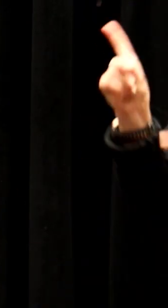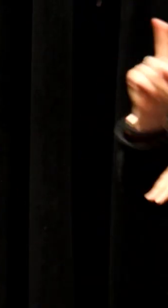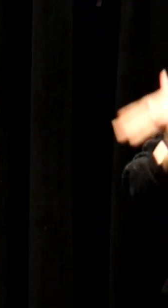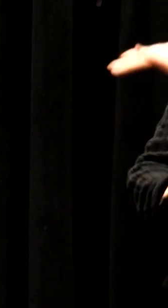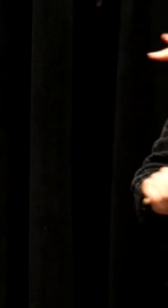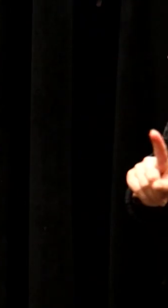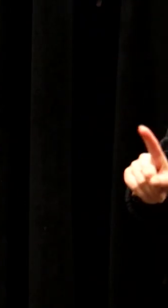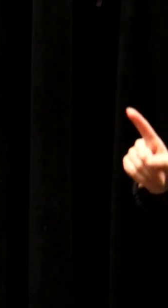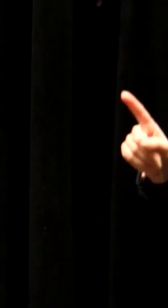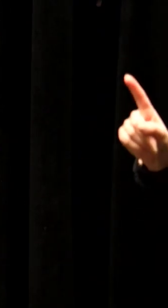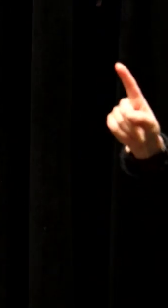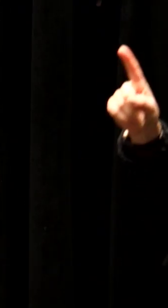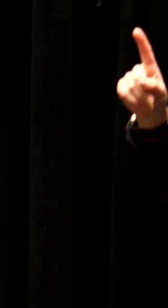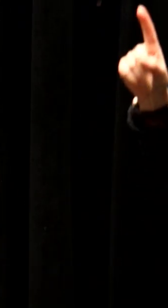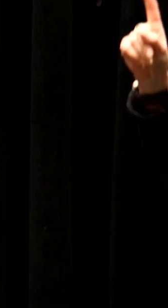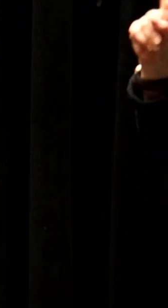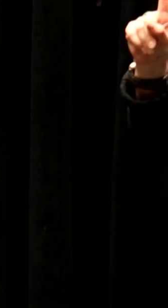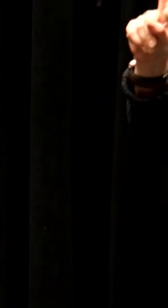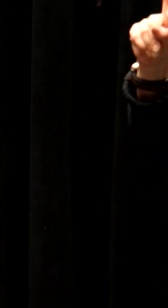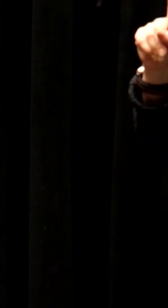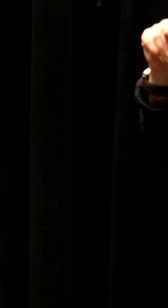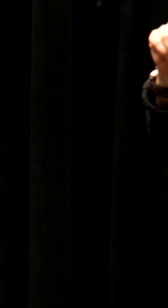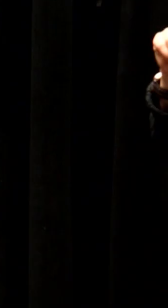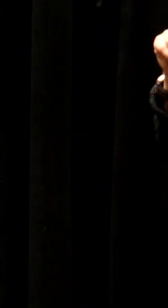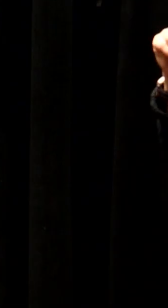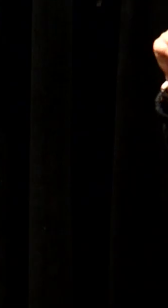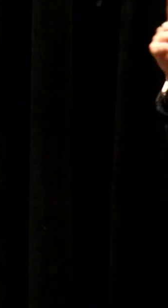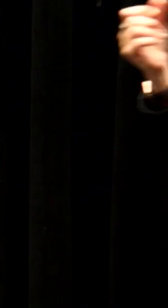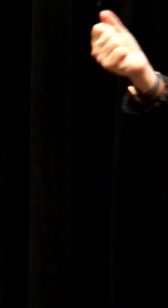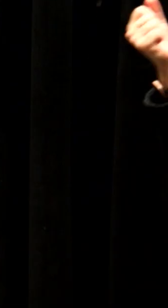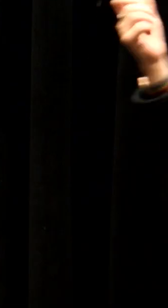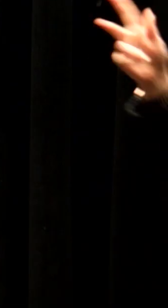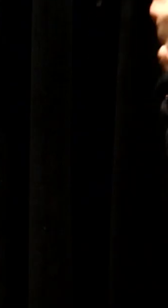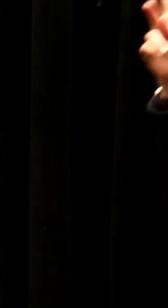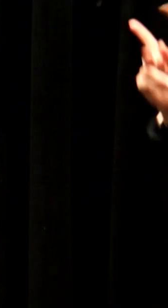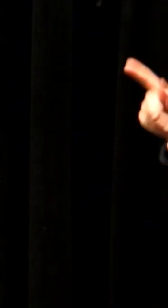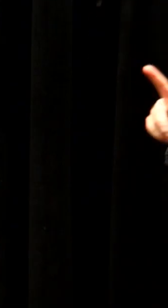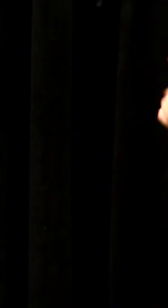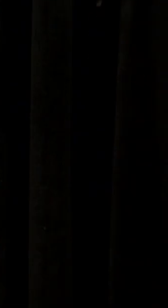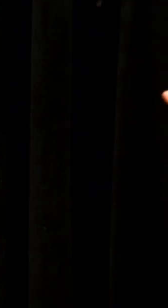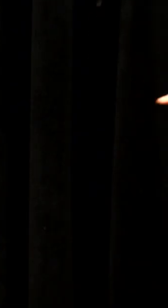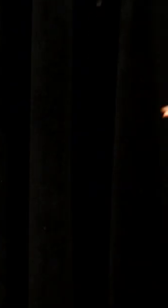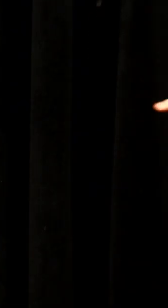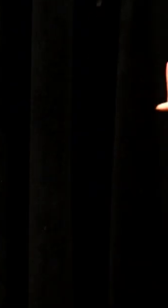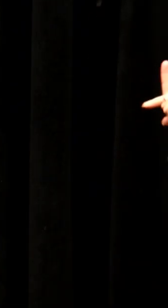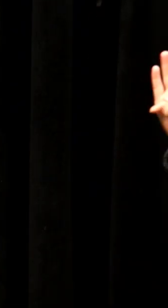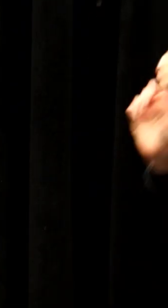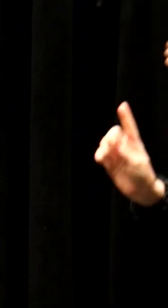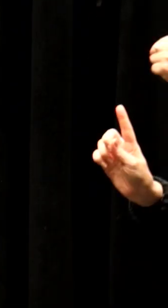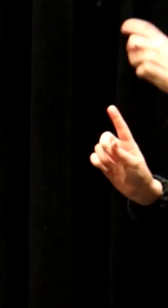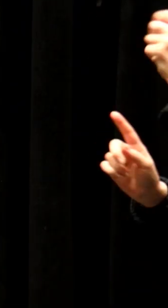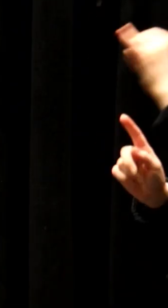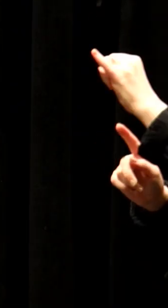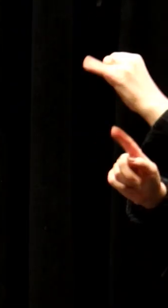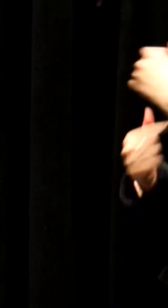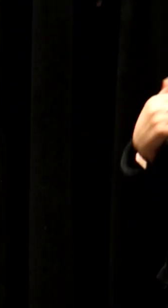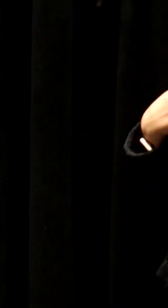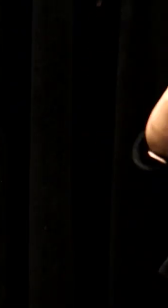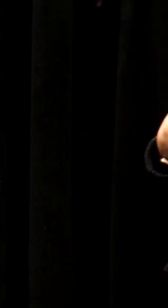I'm just optimistic. I know there's a lot of negativity around AI and things like that. I use it in my own